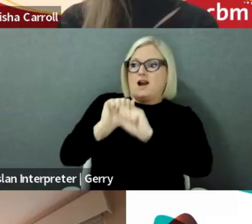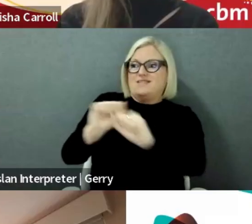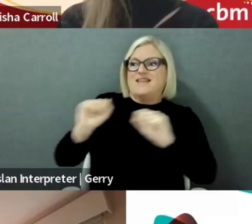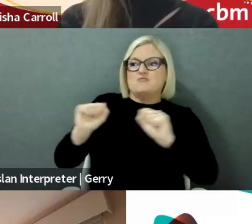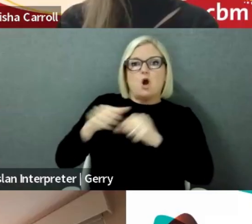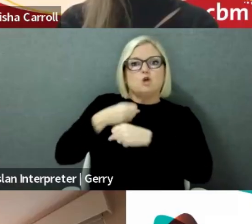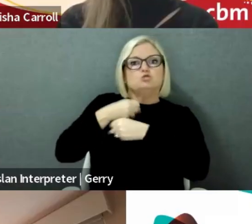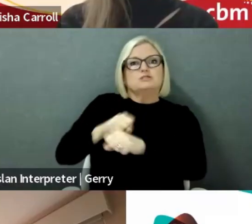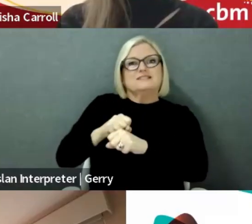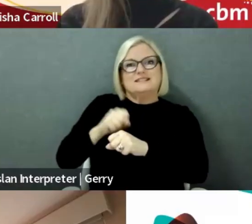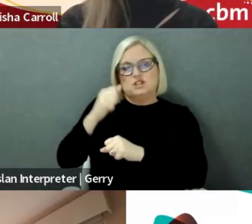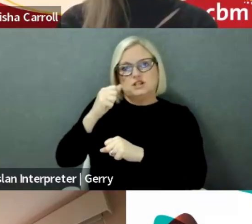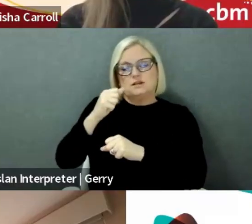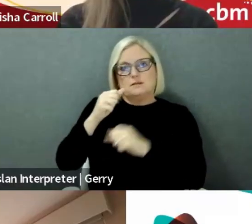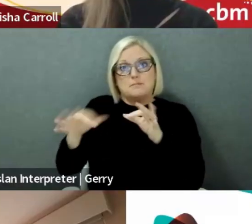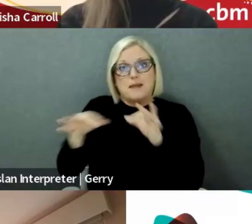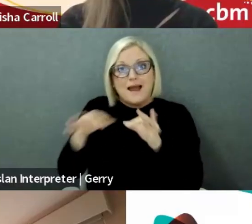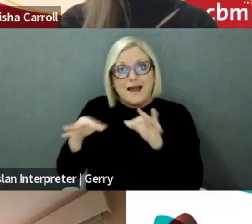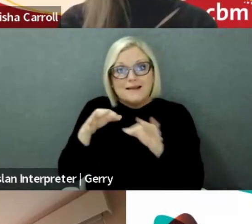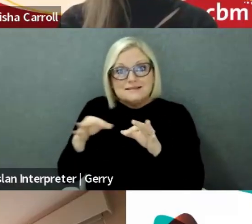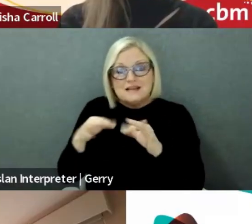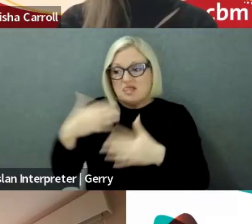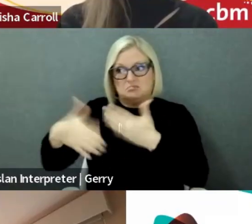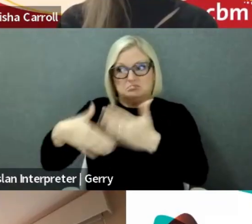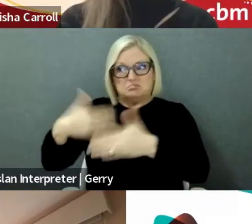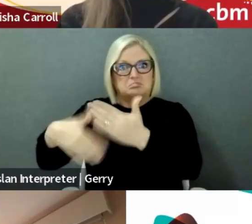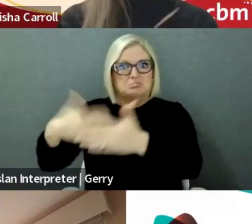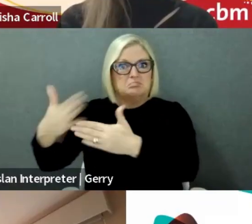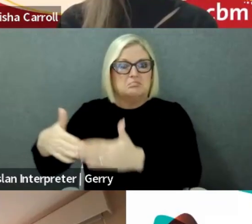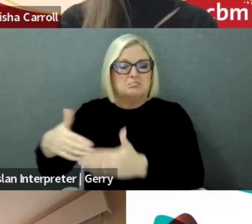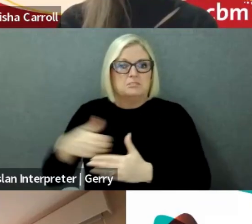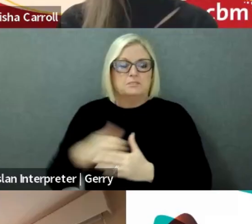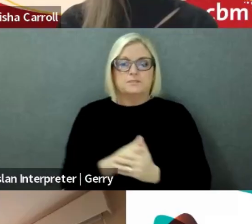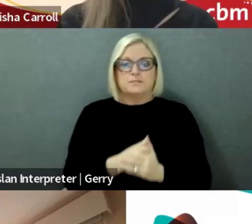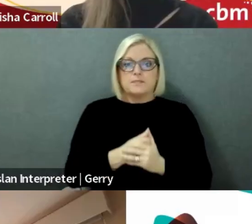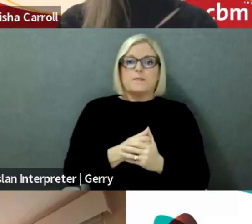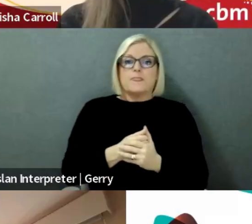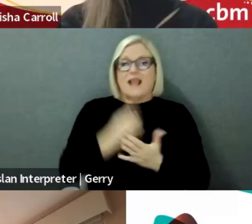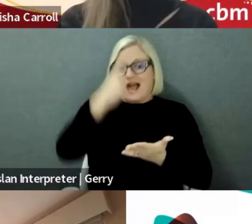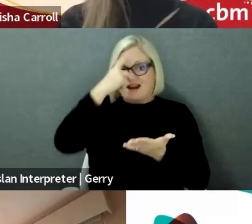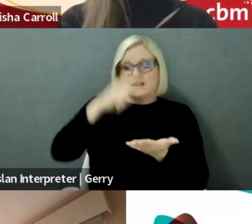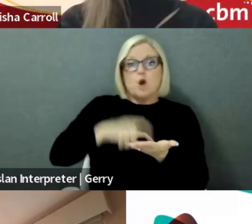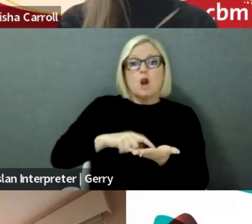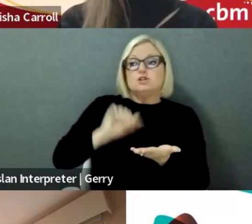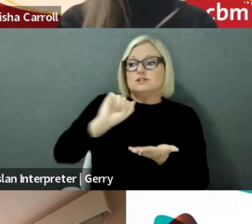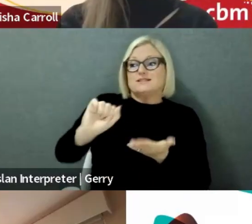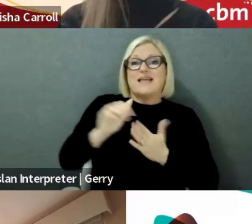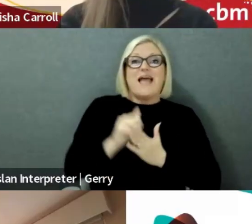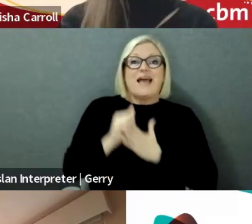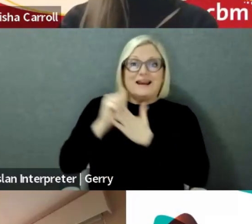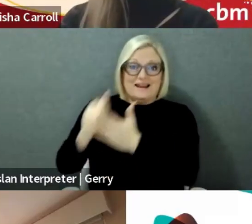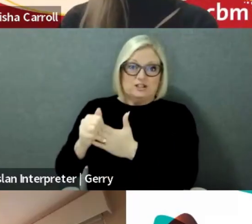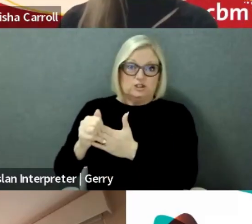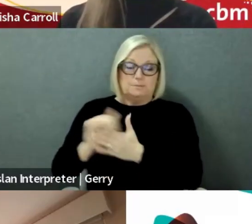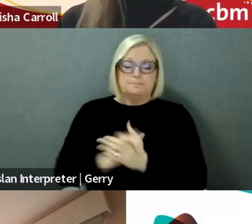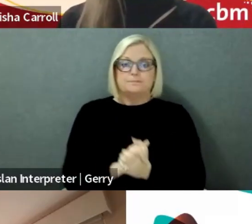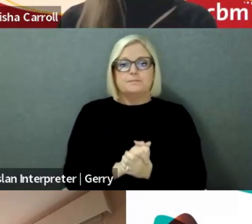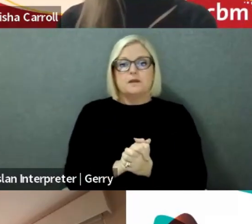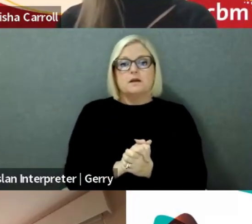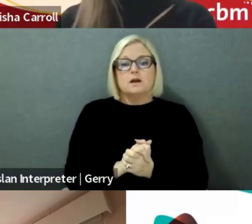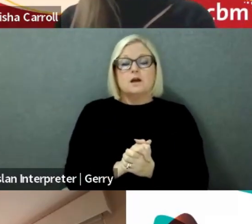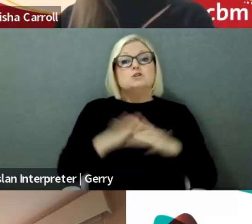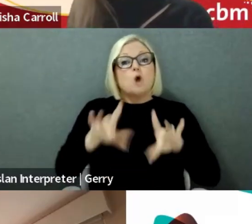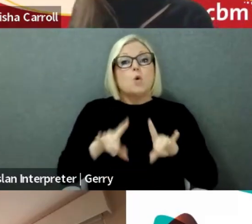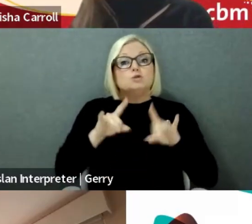and go ahead and implement them, and acknowledges their leadership. So Australia's been a